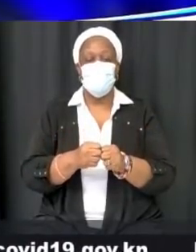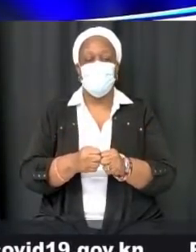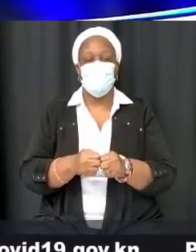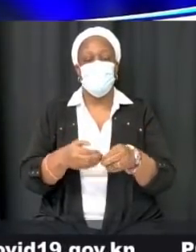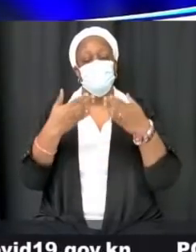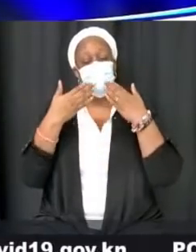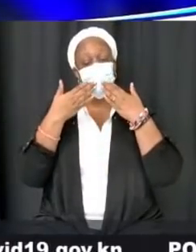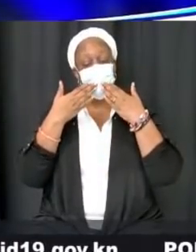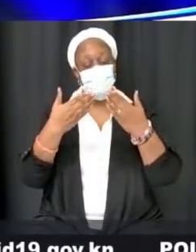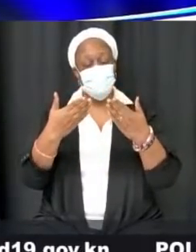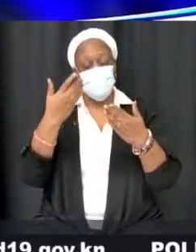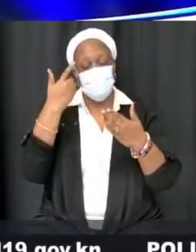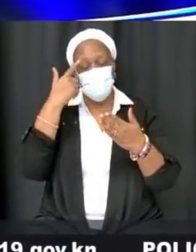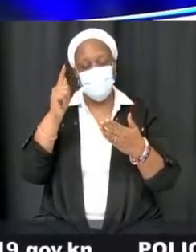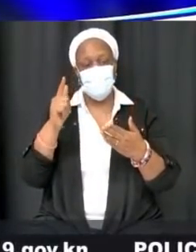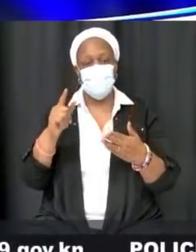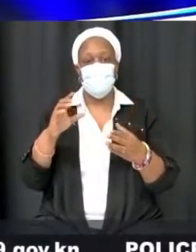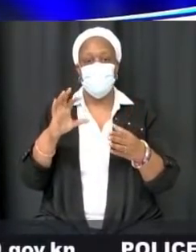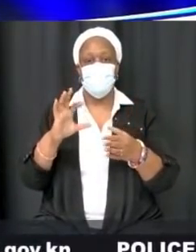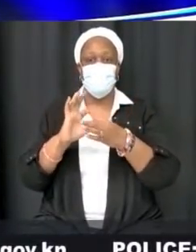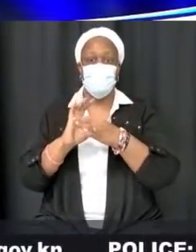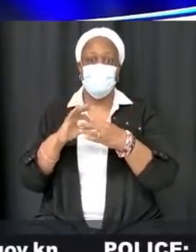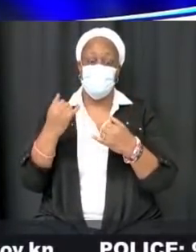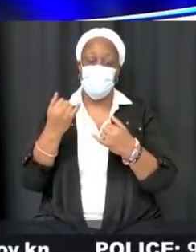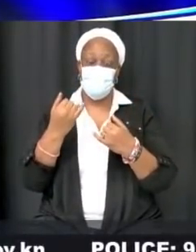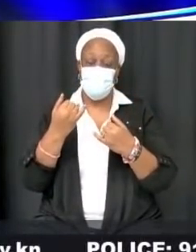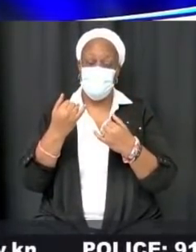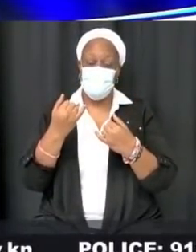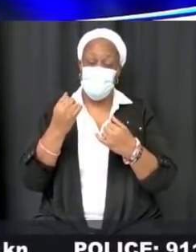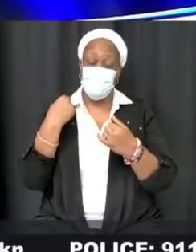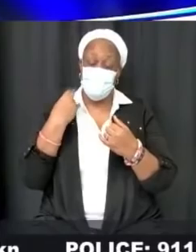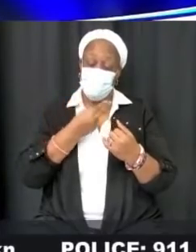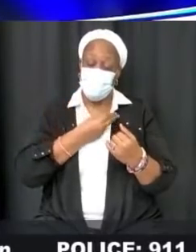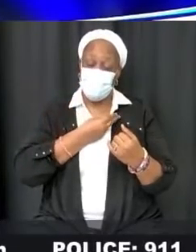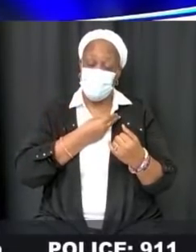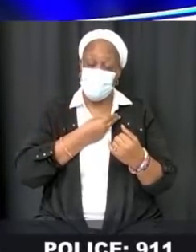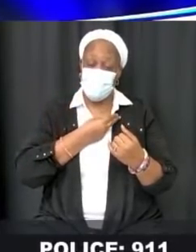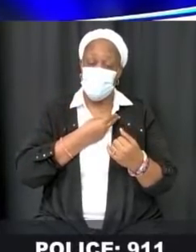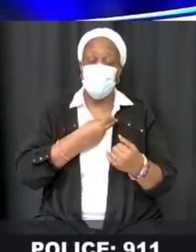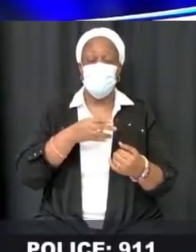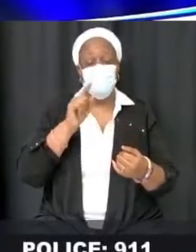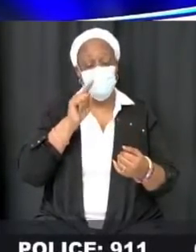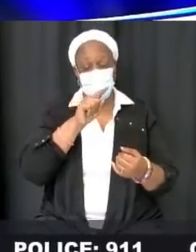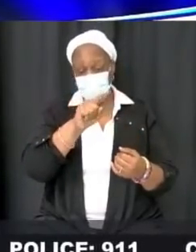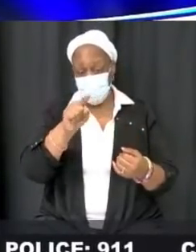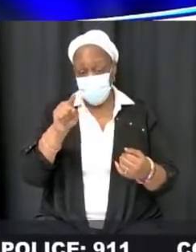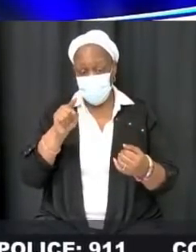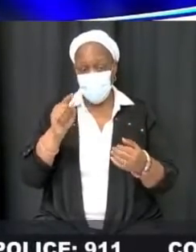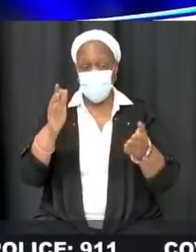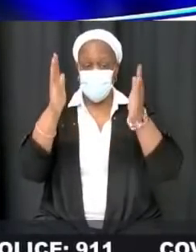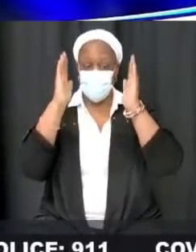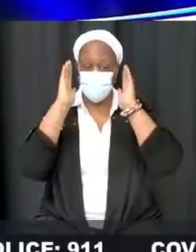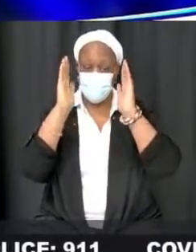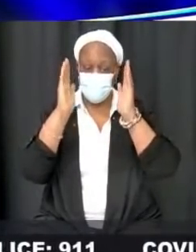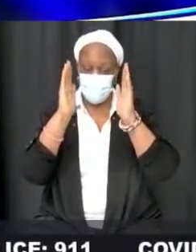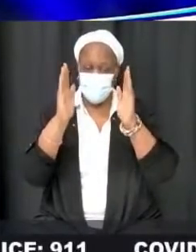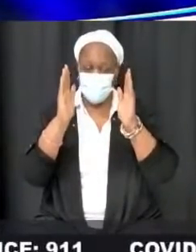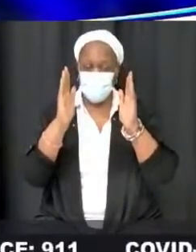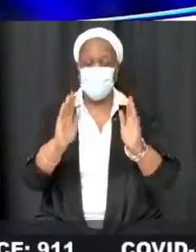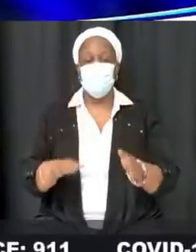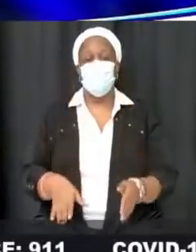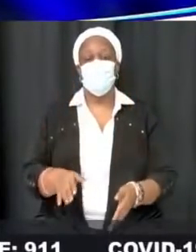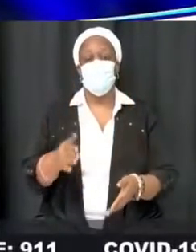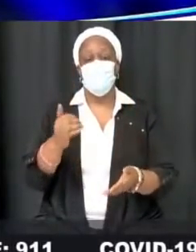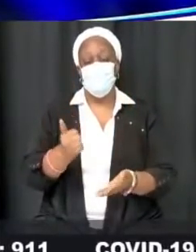thank you for joining us because your keenness, your attention to these briefings help